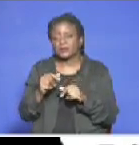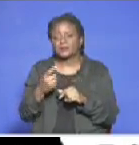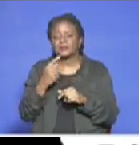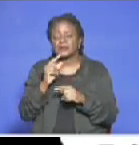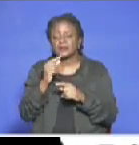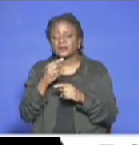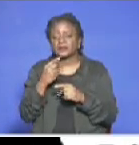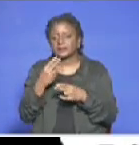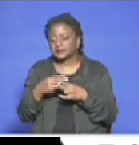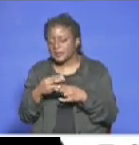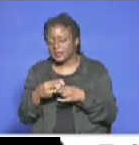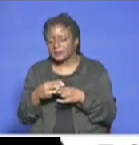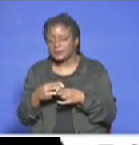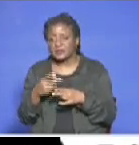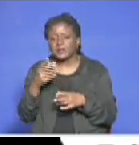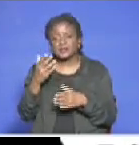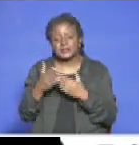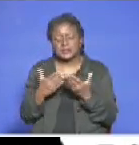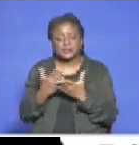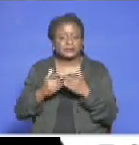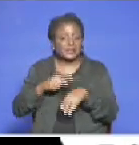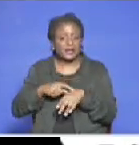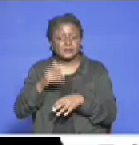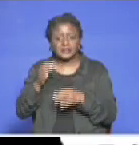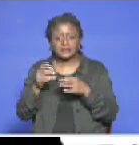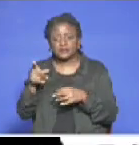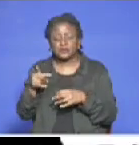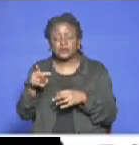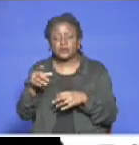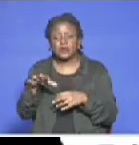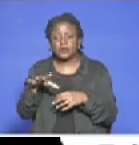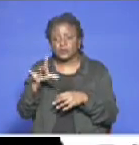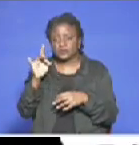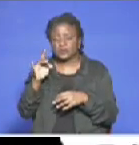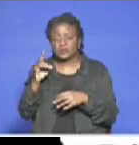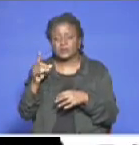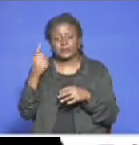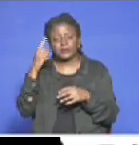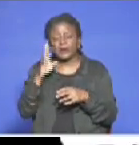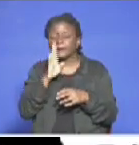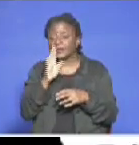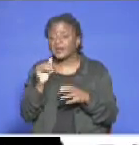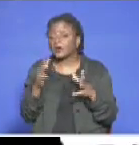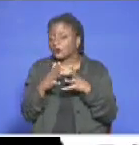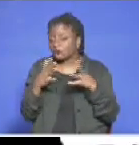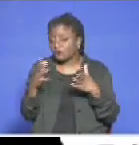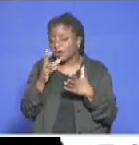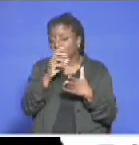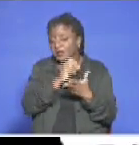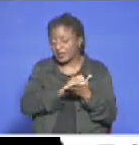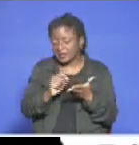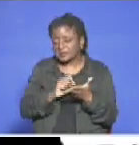essay was selected just for being great, but you were not selected as the winner, you have an opportunity of winning a cash award.